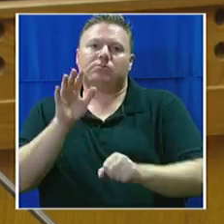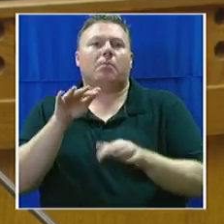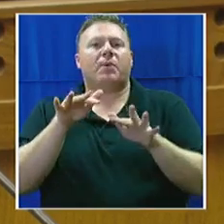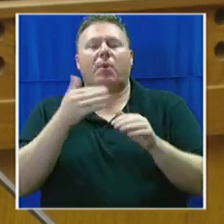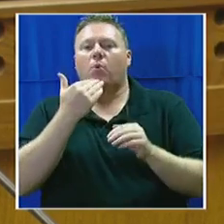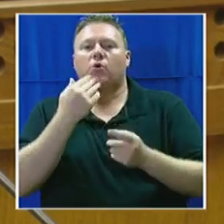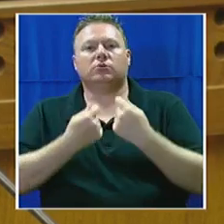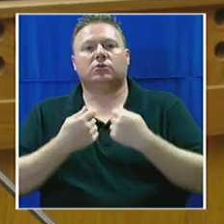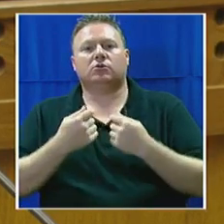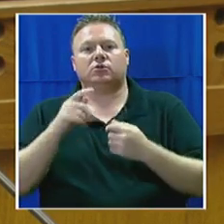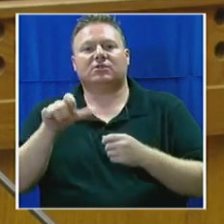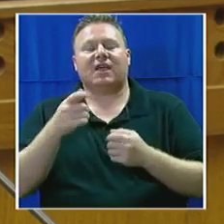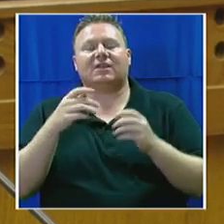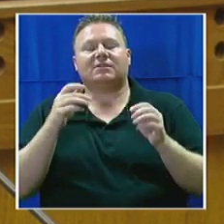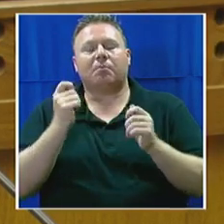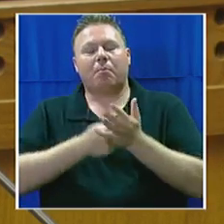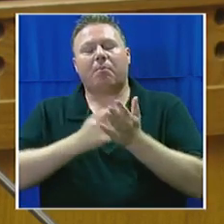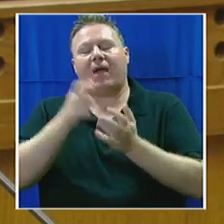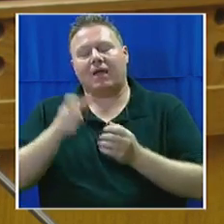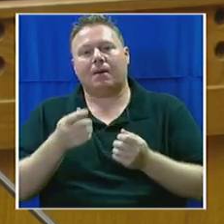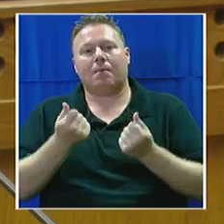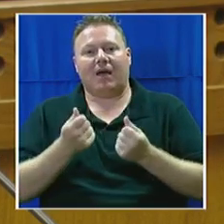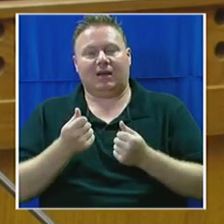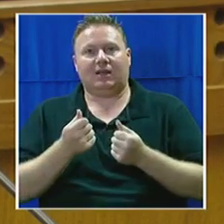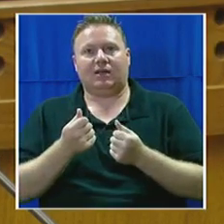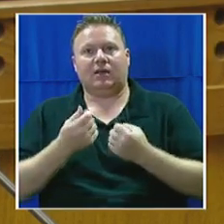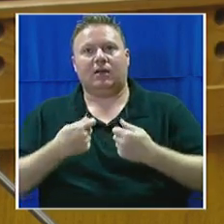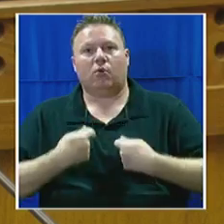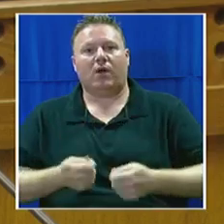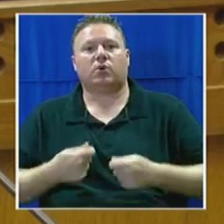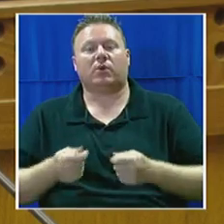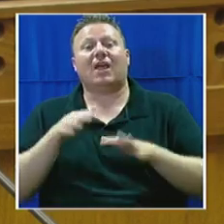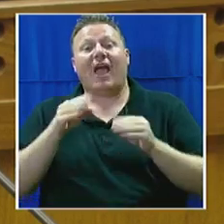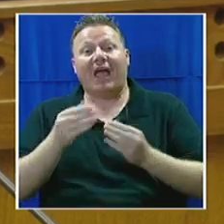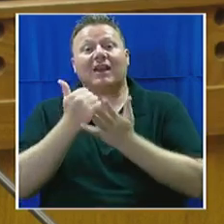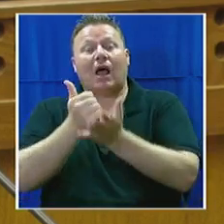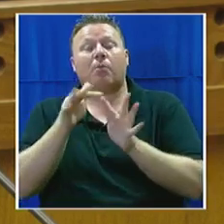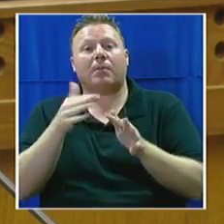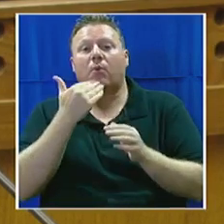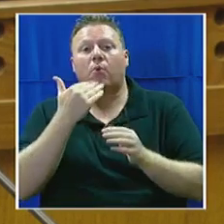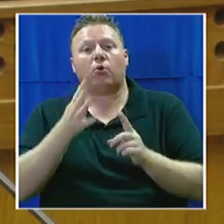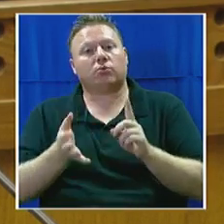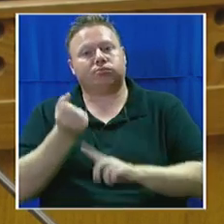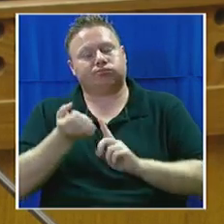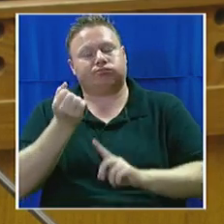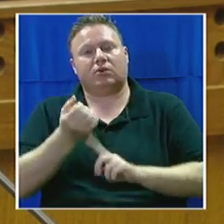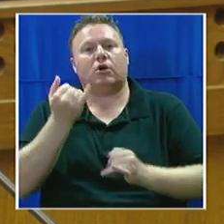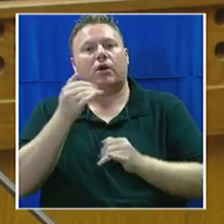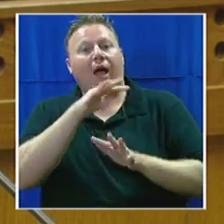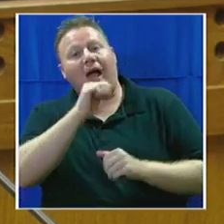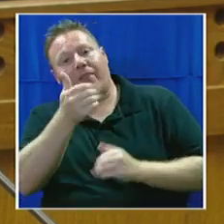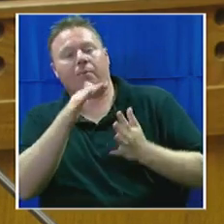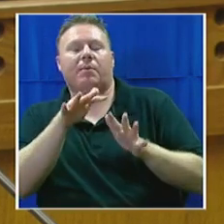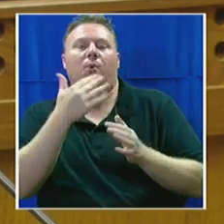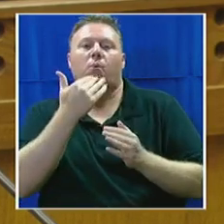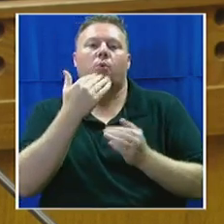who deliberately refuse to act against the culprit. Key highlights of these amendments, they range from